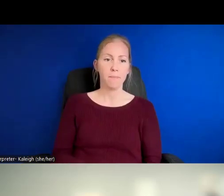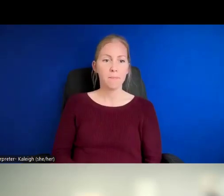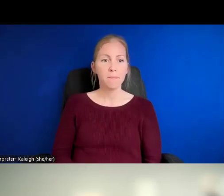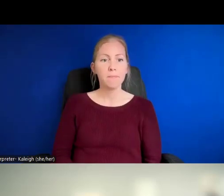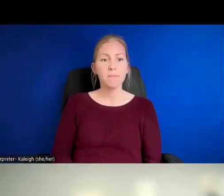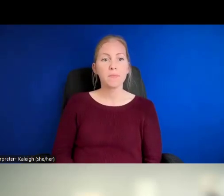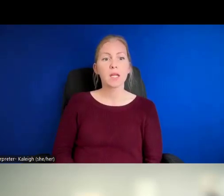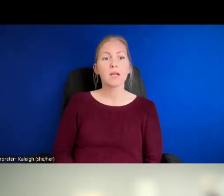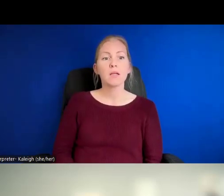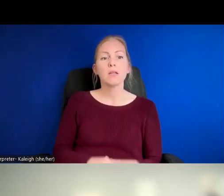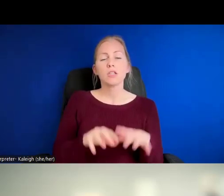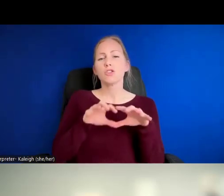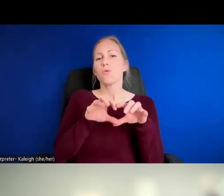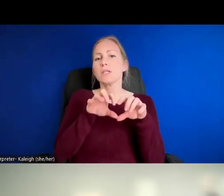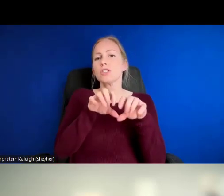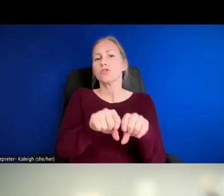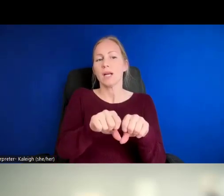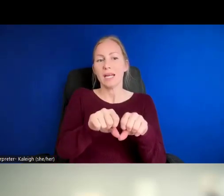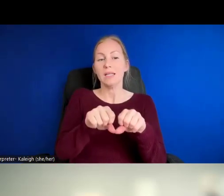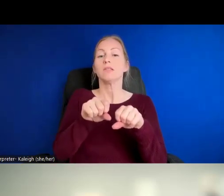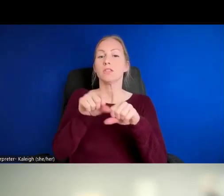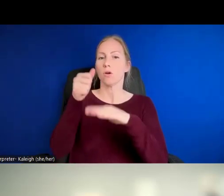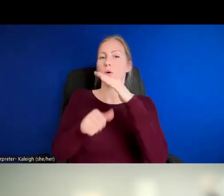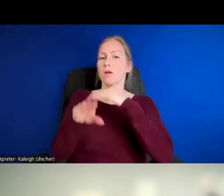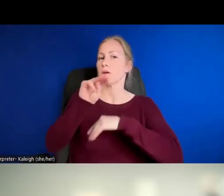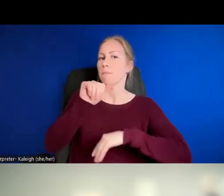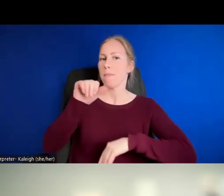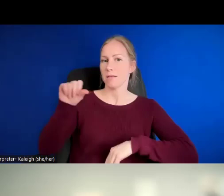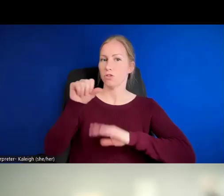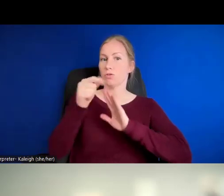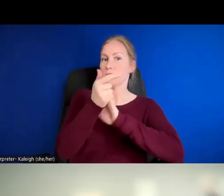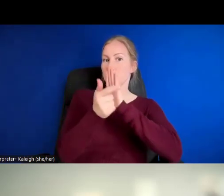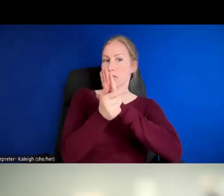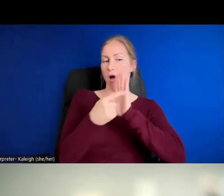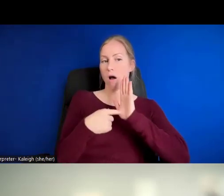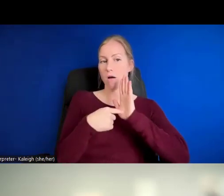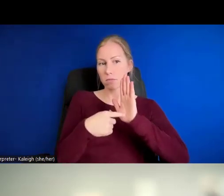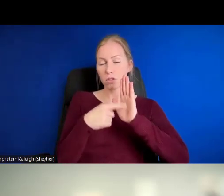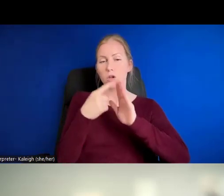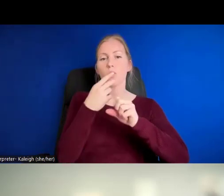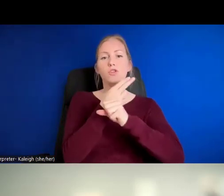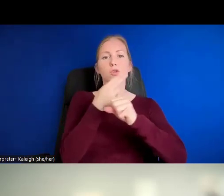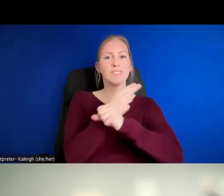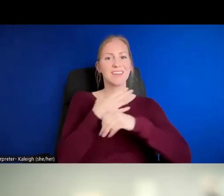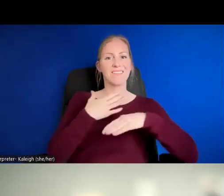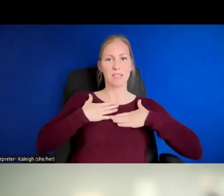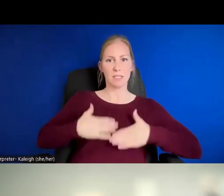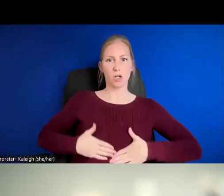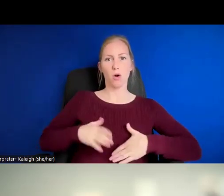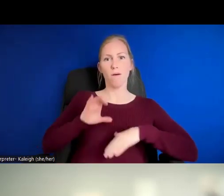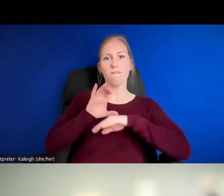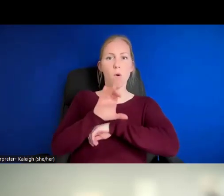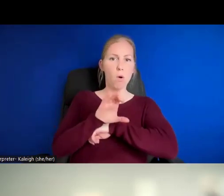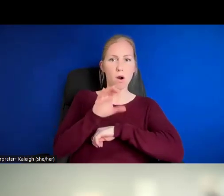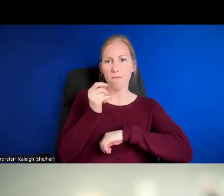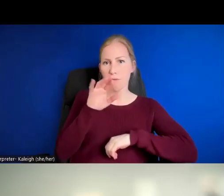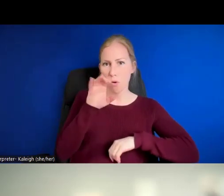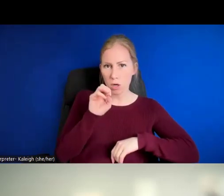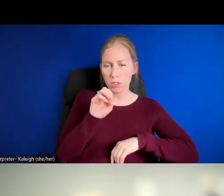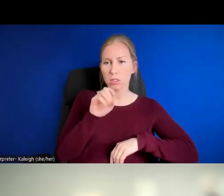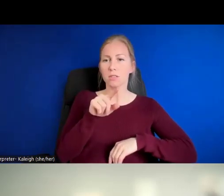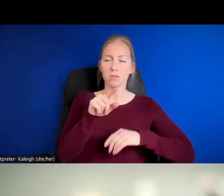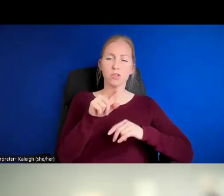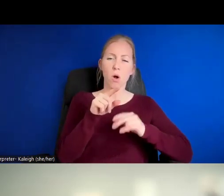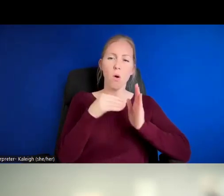Restraint encompasses, under Massachusetts law, the use of physical force, often called a